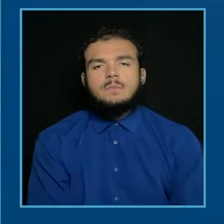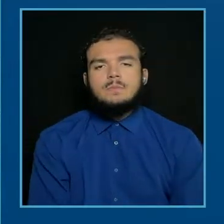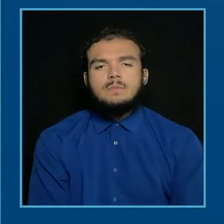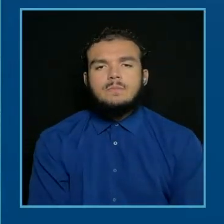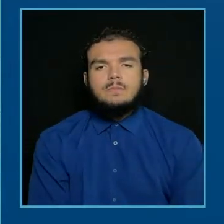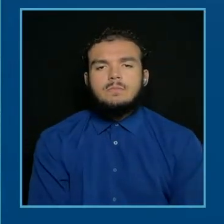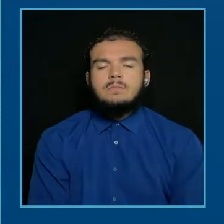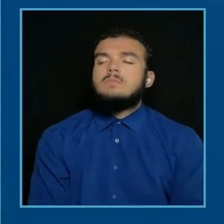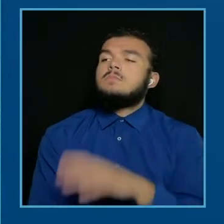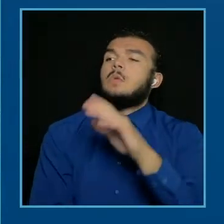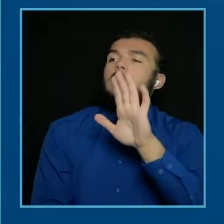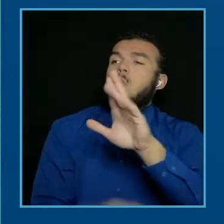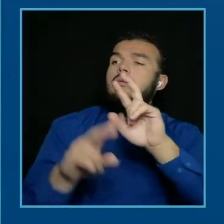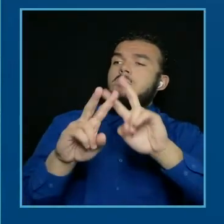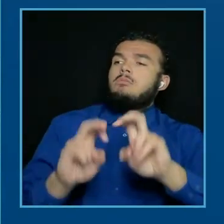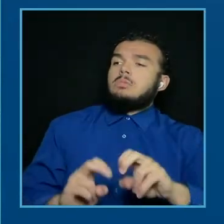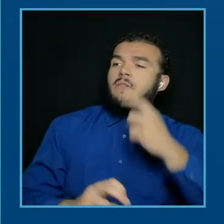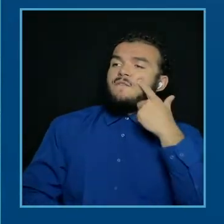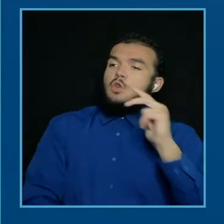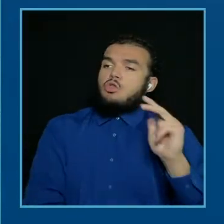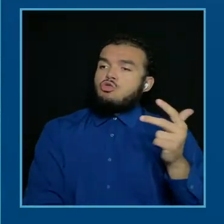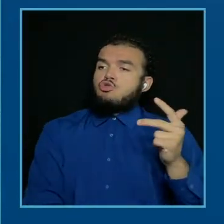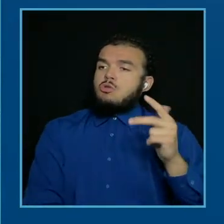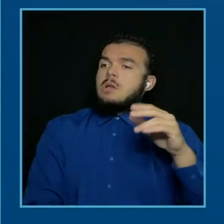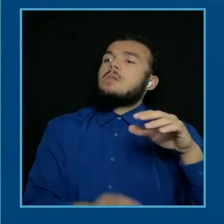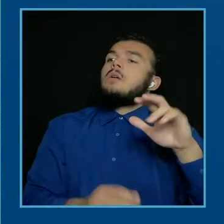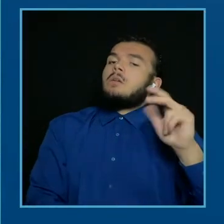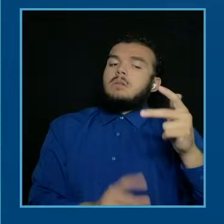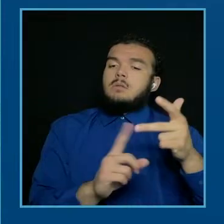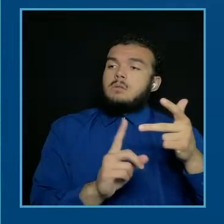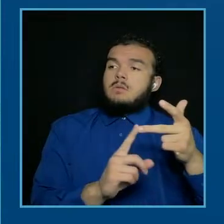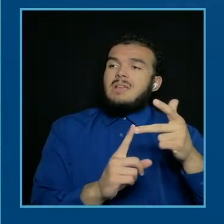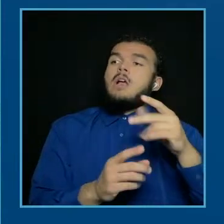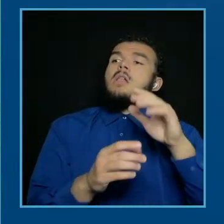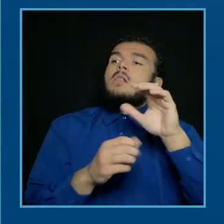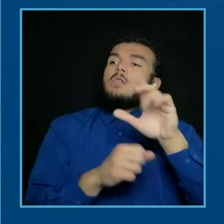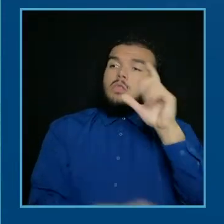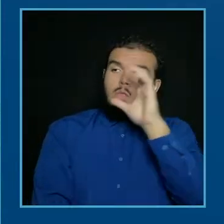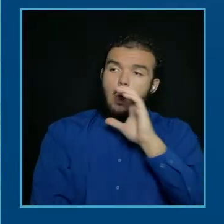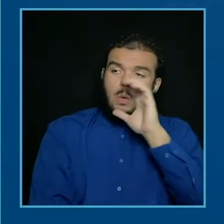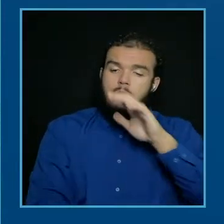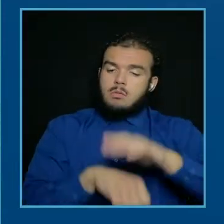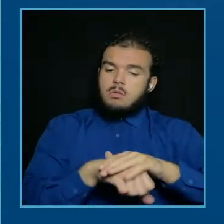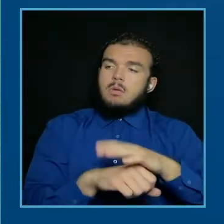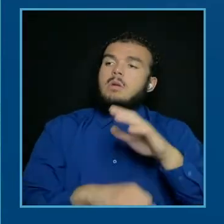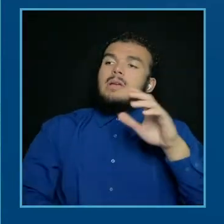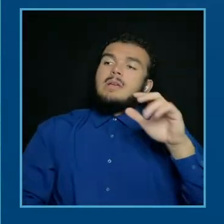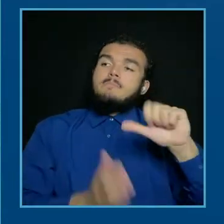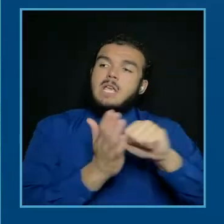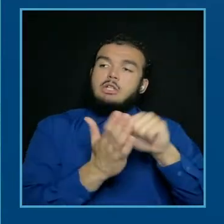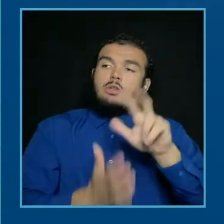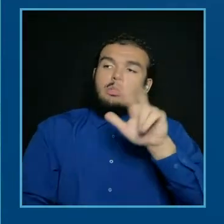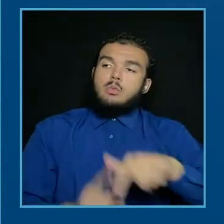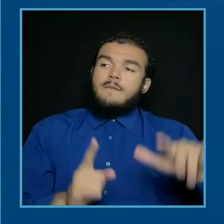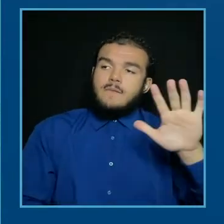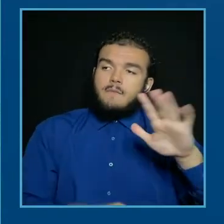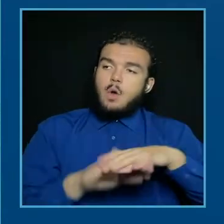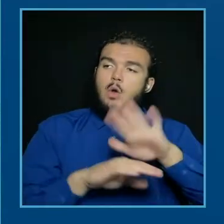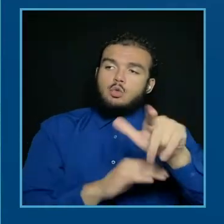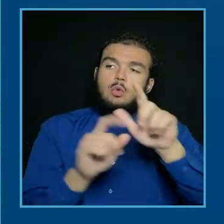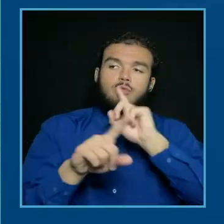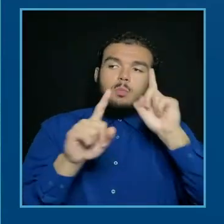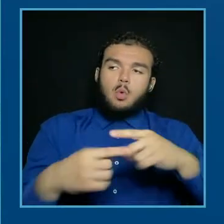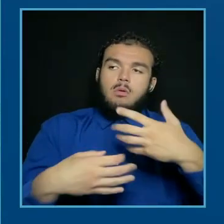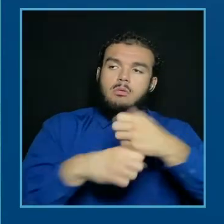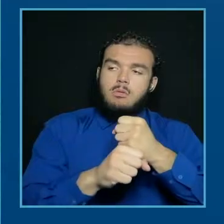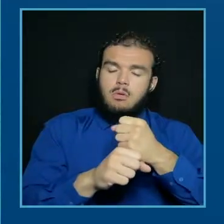Your analysis of the third ballot procedures is located on pages 3 through 5 of your report,